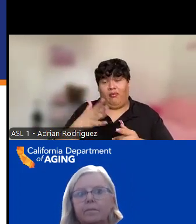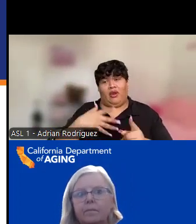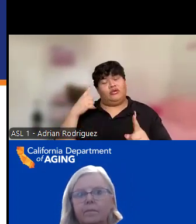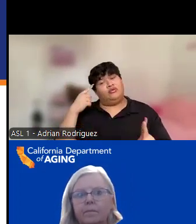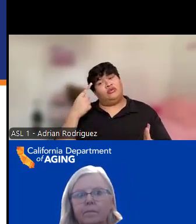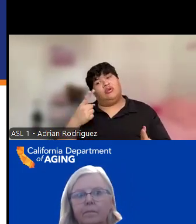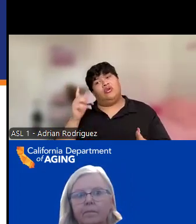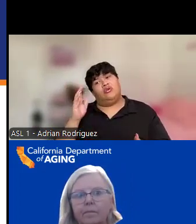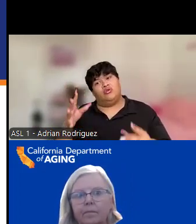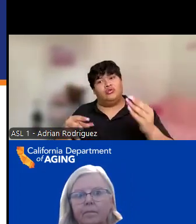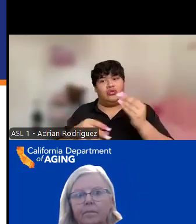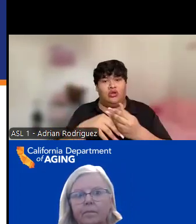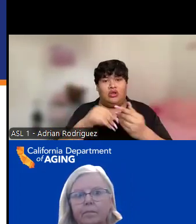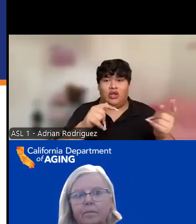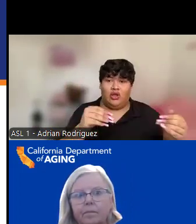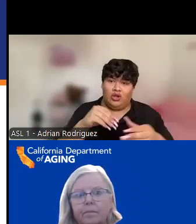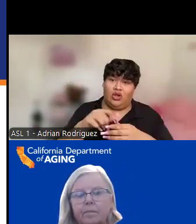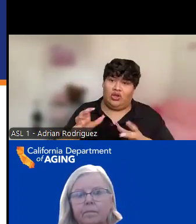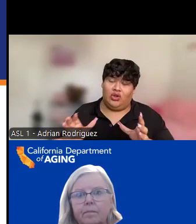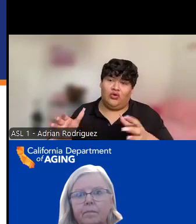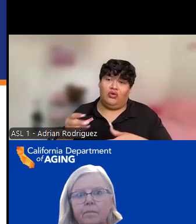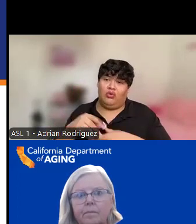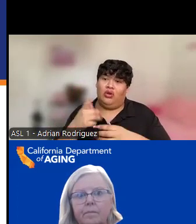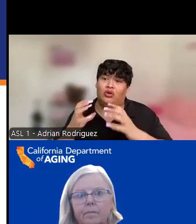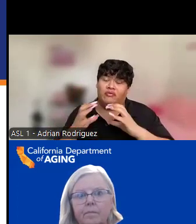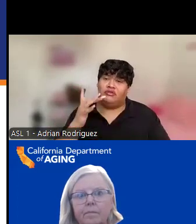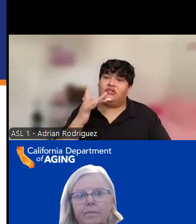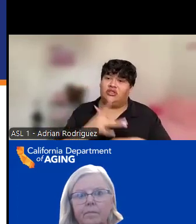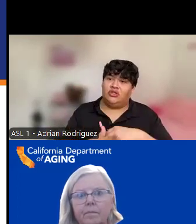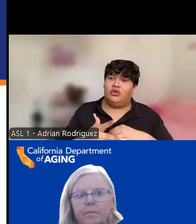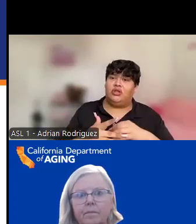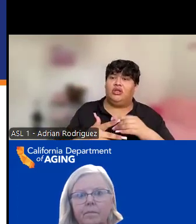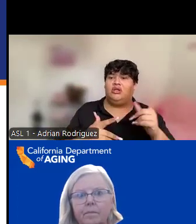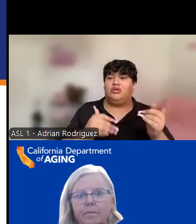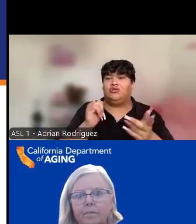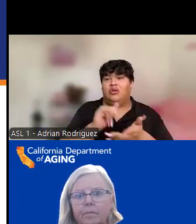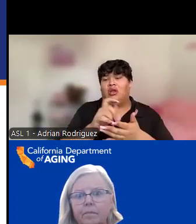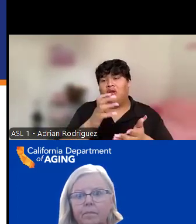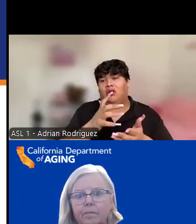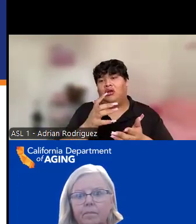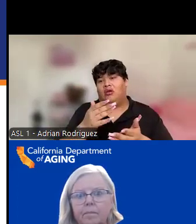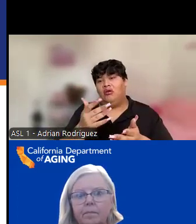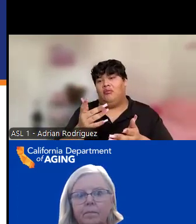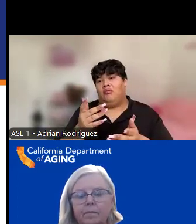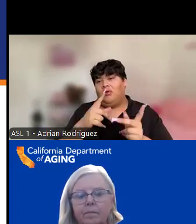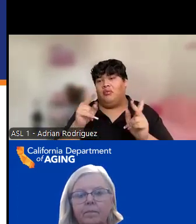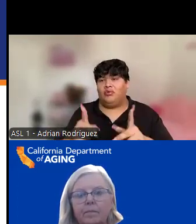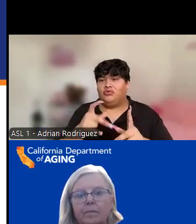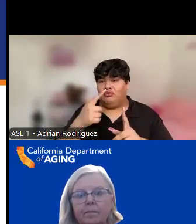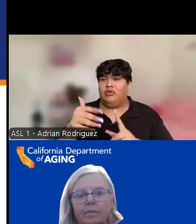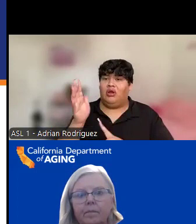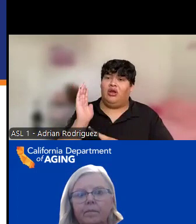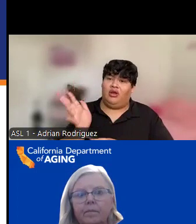to include folks like her into the conversation early so that could be another person that advocates